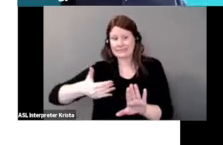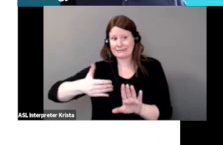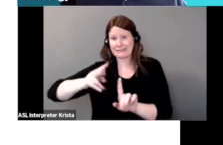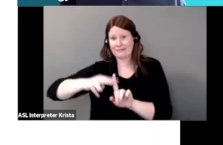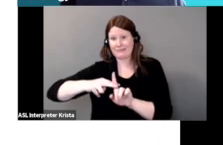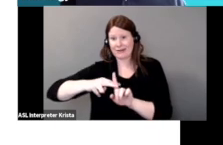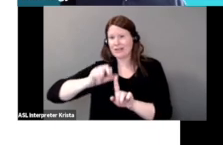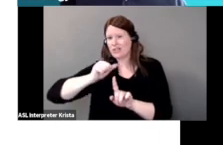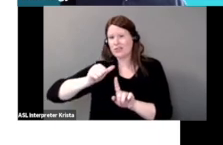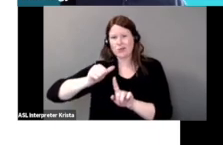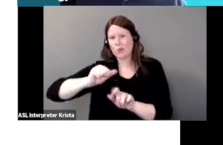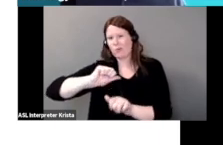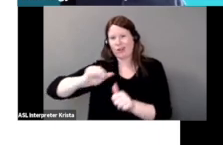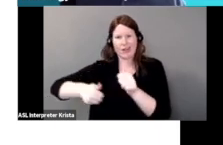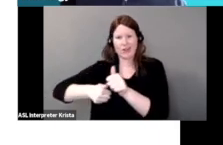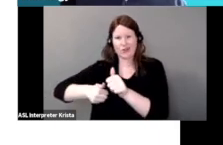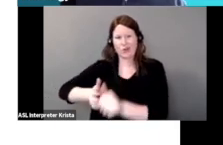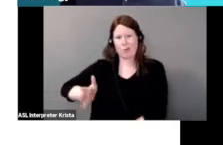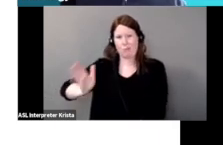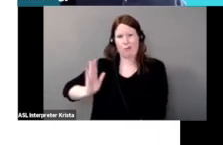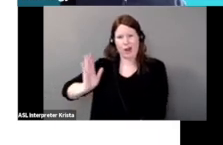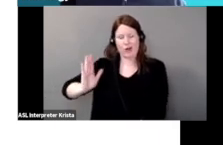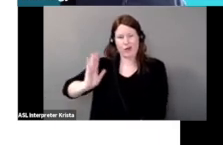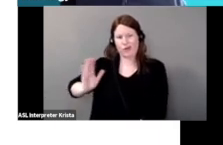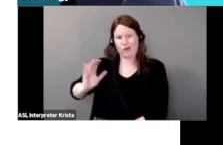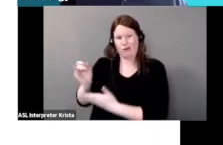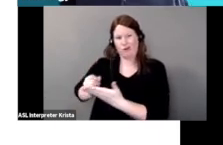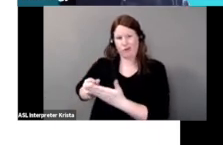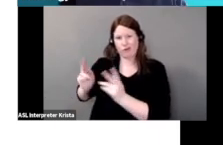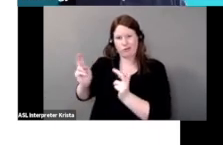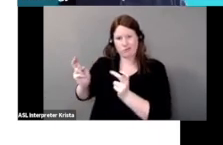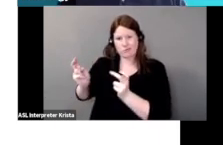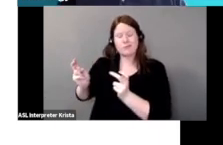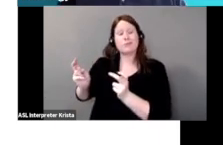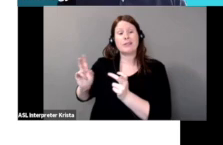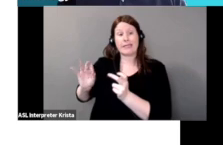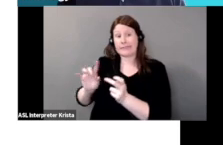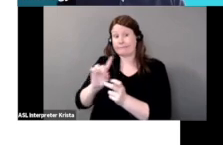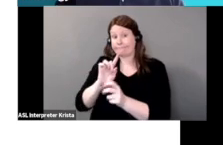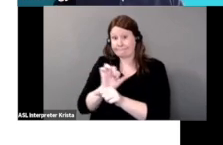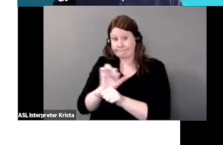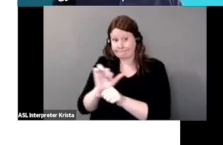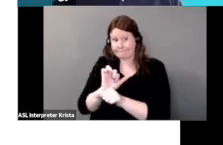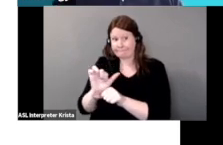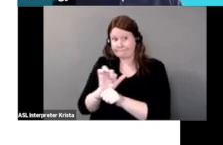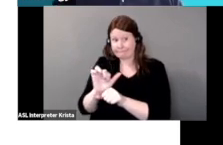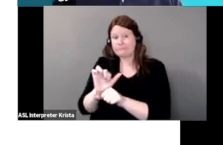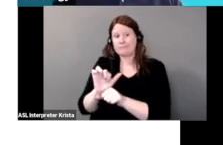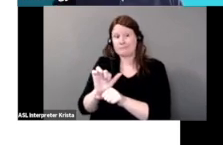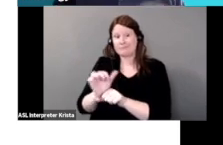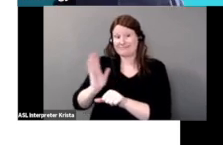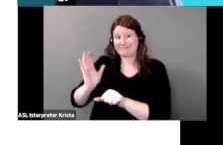prior art, because they will now not be considered priority documents directly related to your PCT